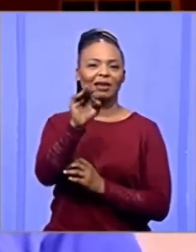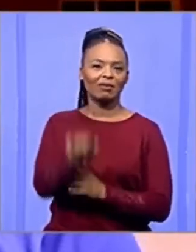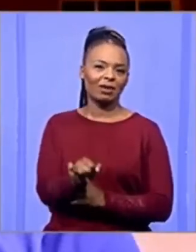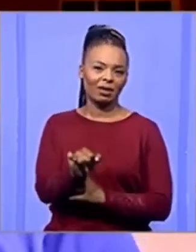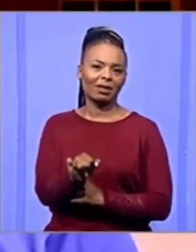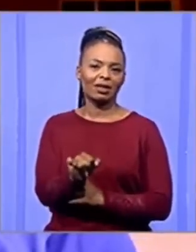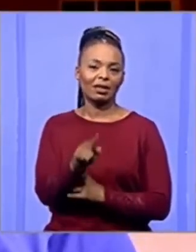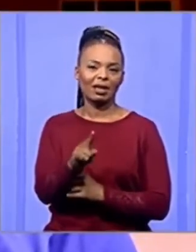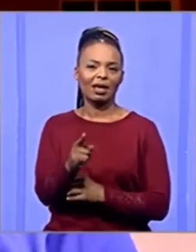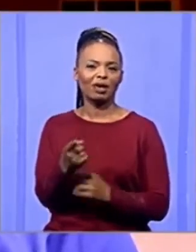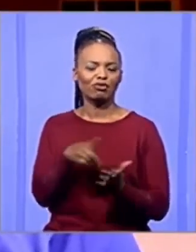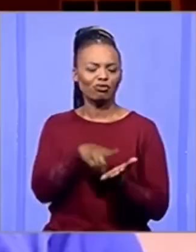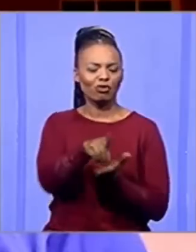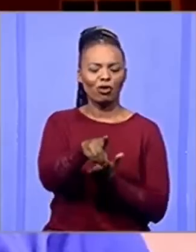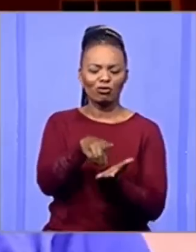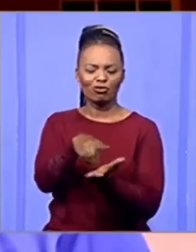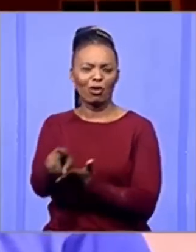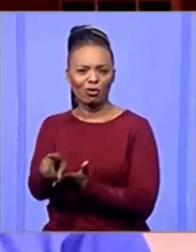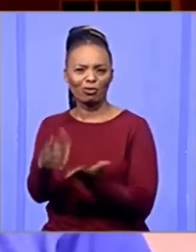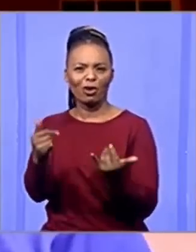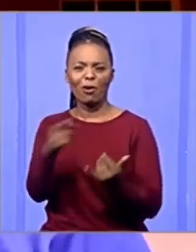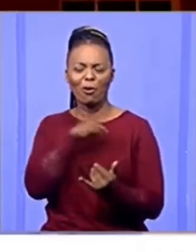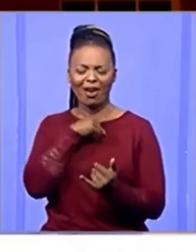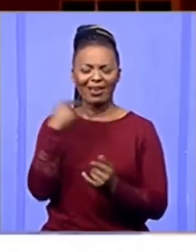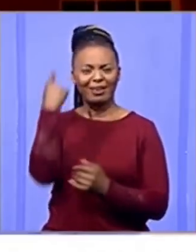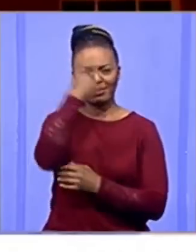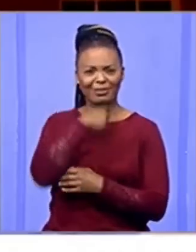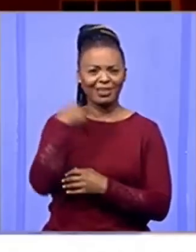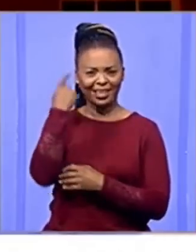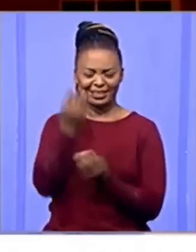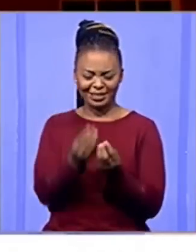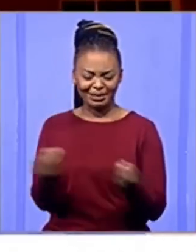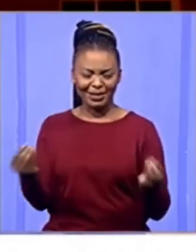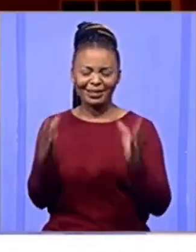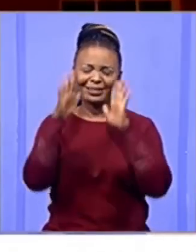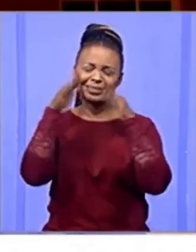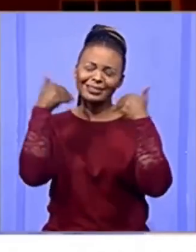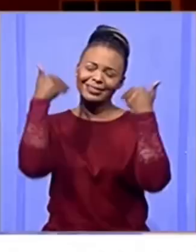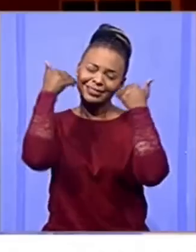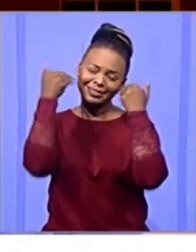dientseng. Ha o sheba thabo ya bana tsatsing lena la kajeno ho